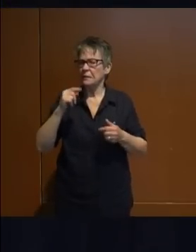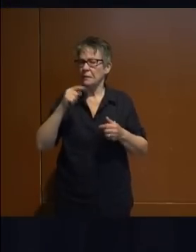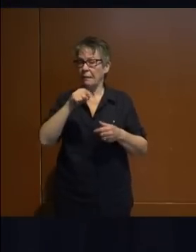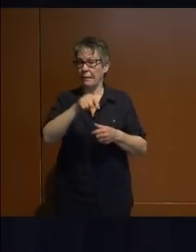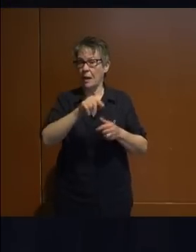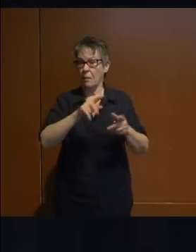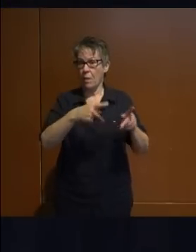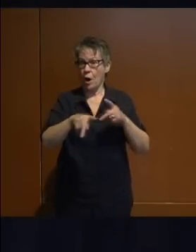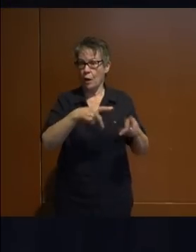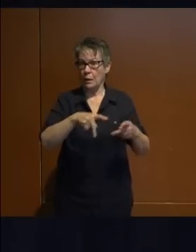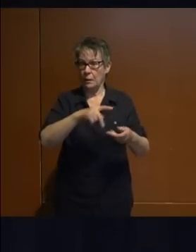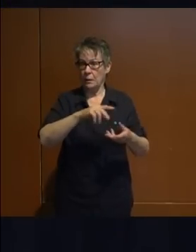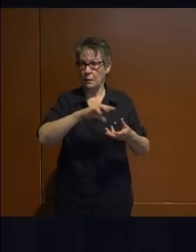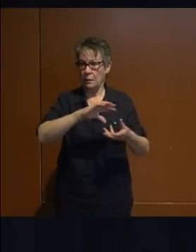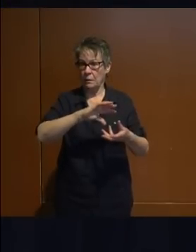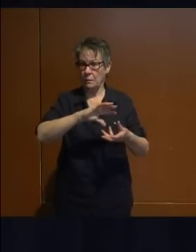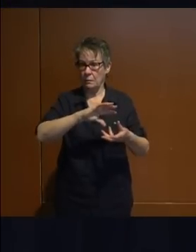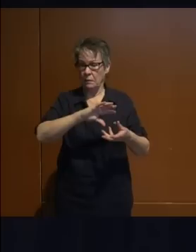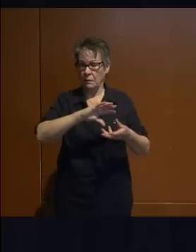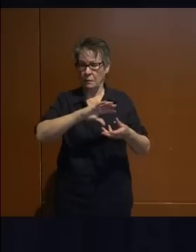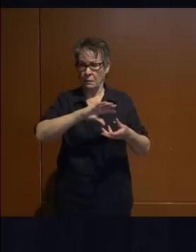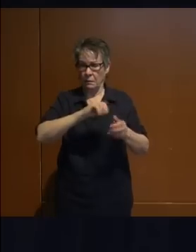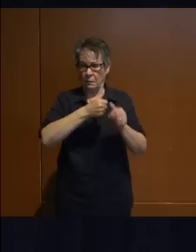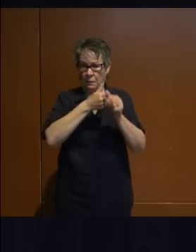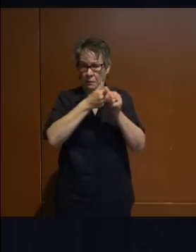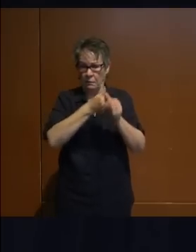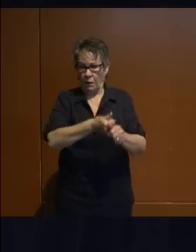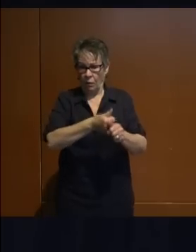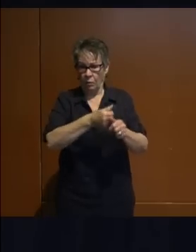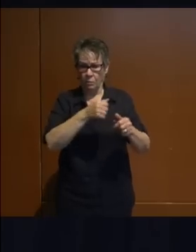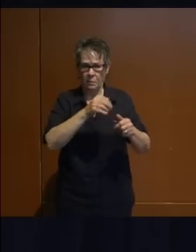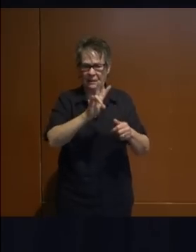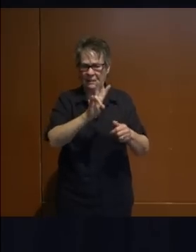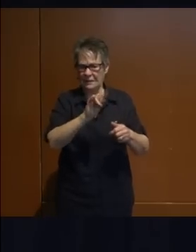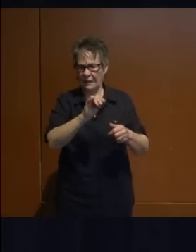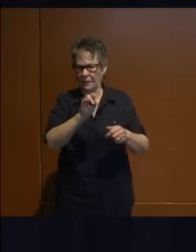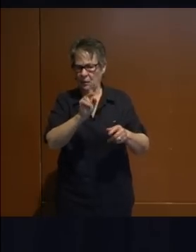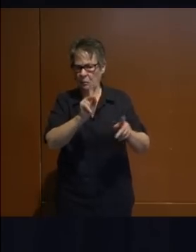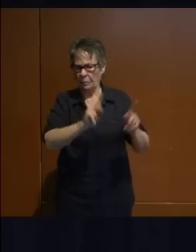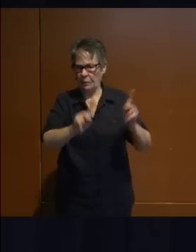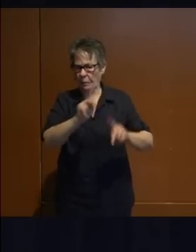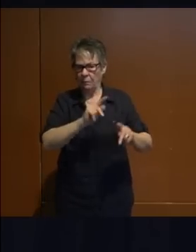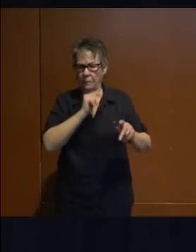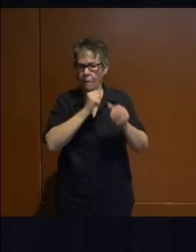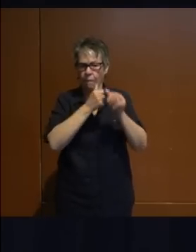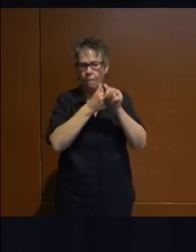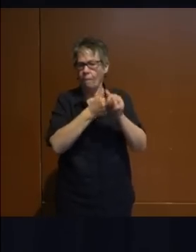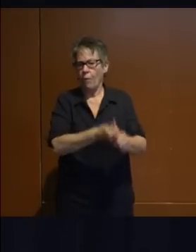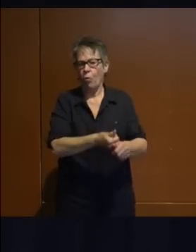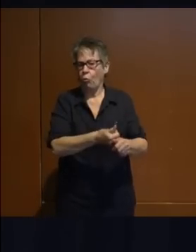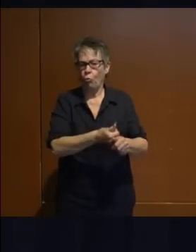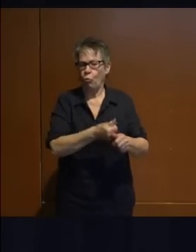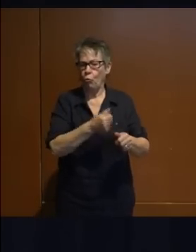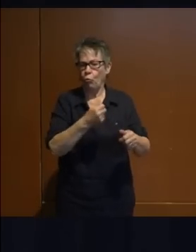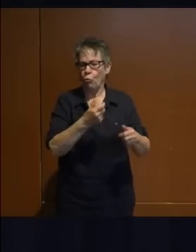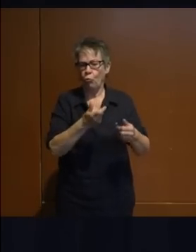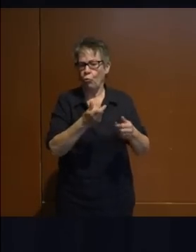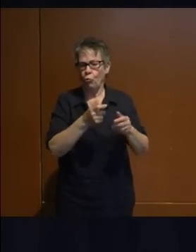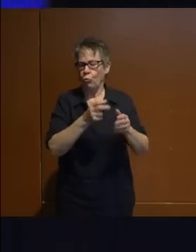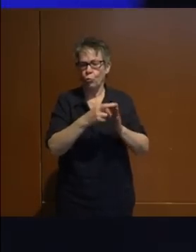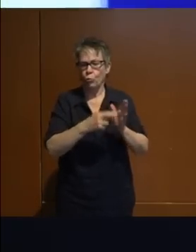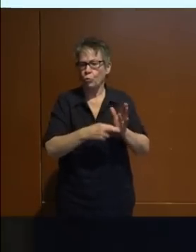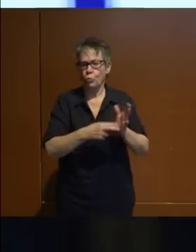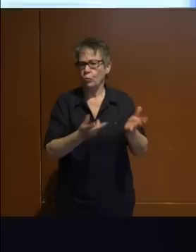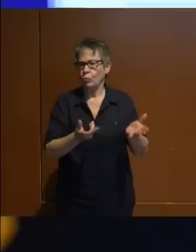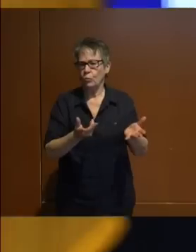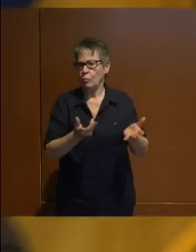any other town. I just think that sometimes attention gets drawn to Lakewood and Ocean County. Although, in fairness,